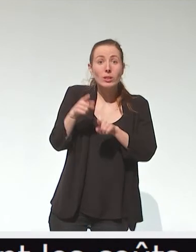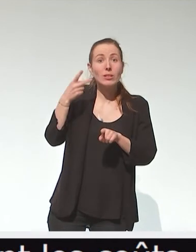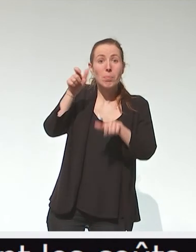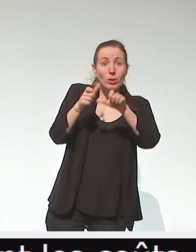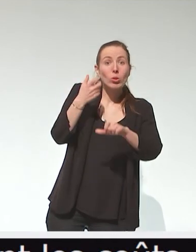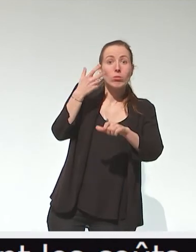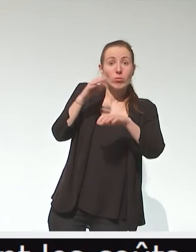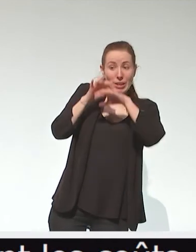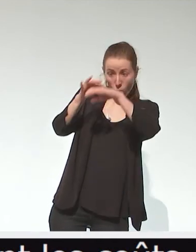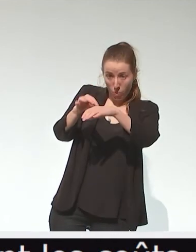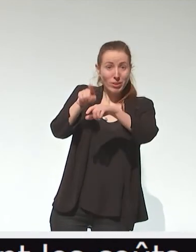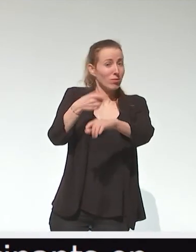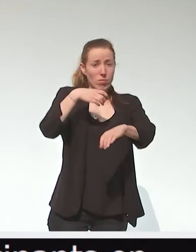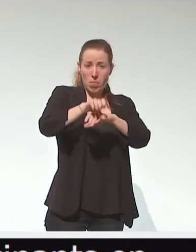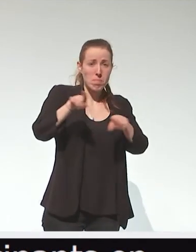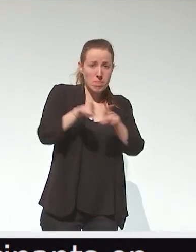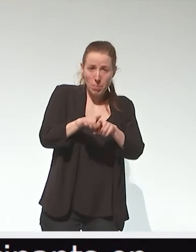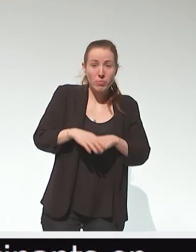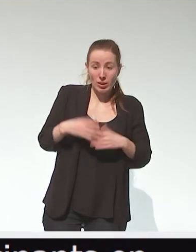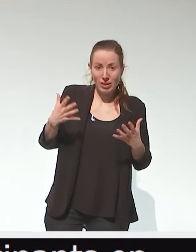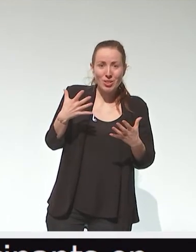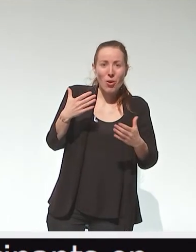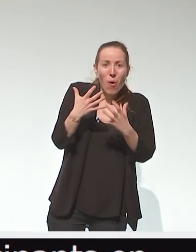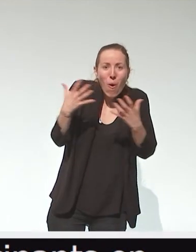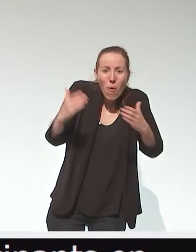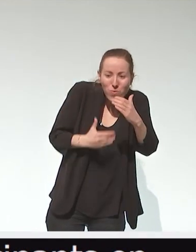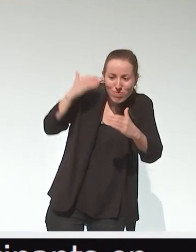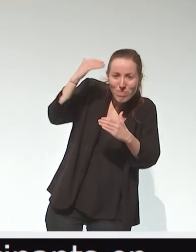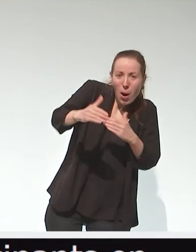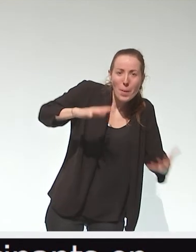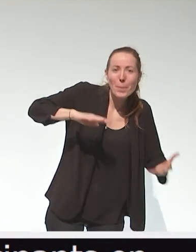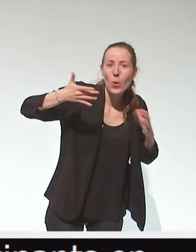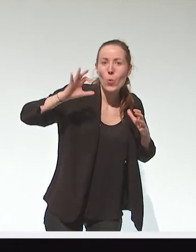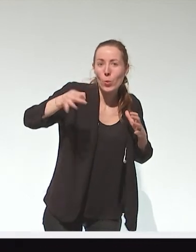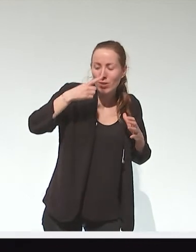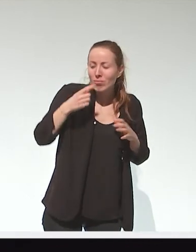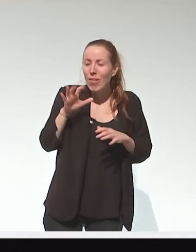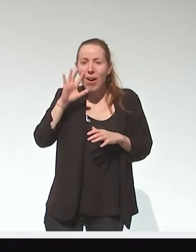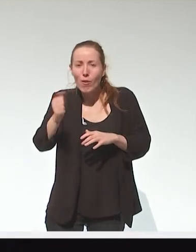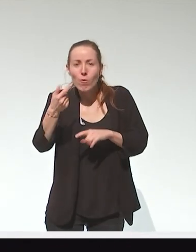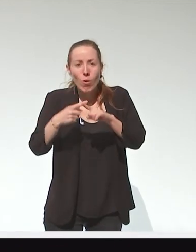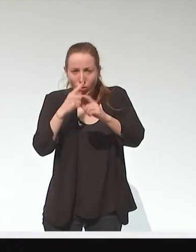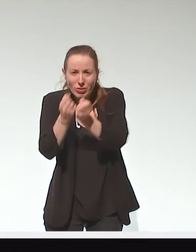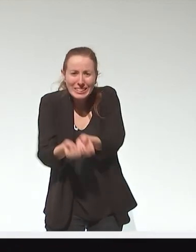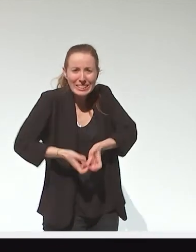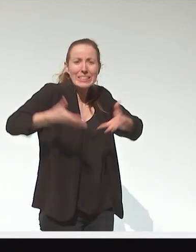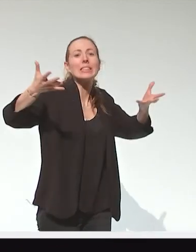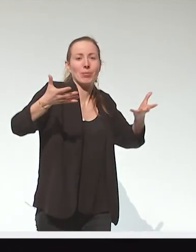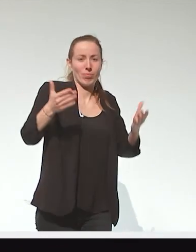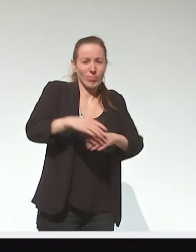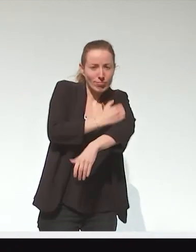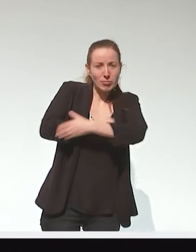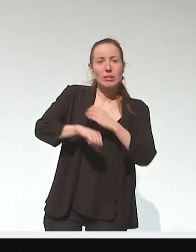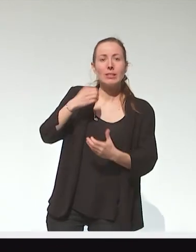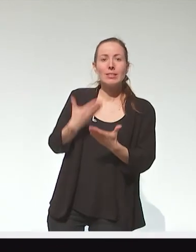as well as their carers. This is a major inroad, so we need to keep it going. We need to rely on that